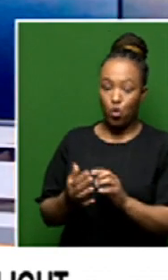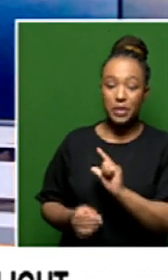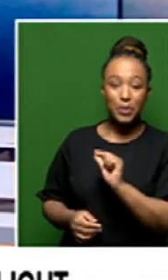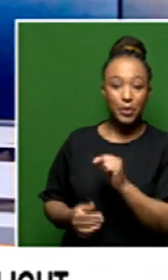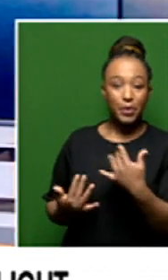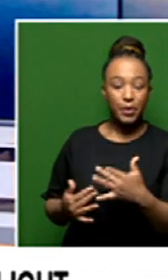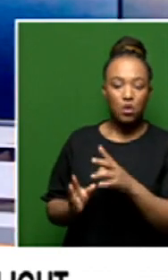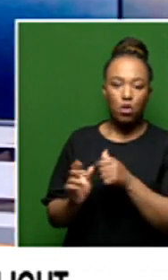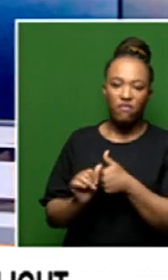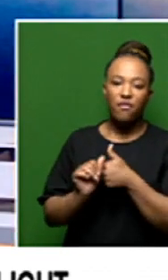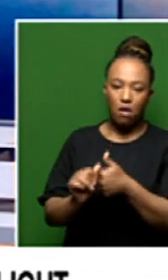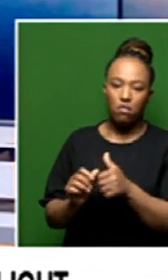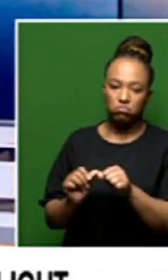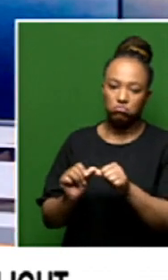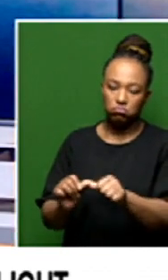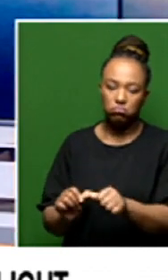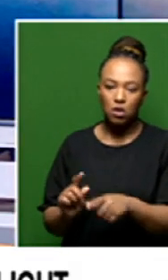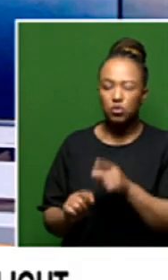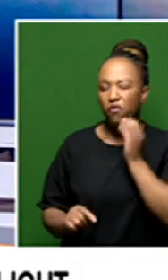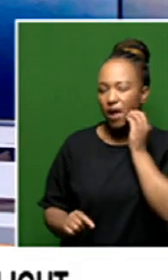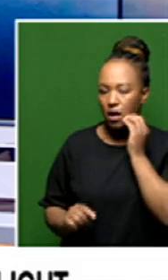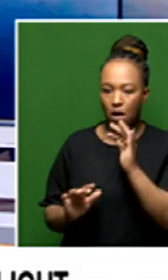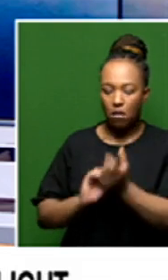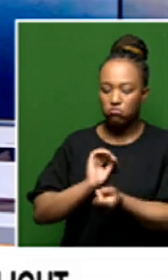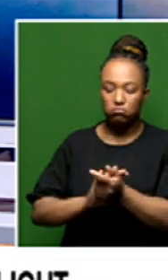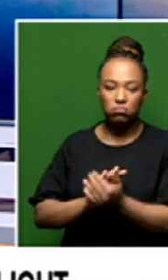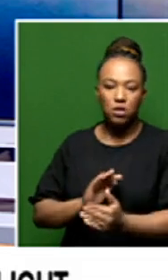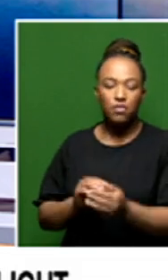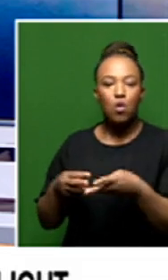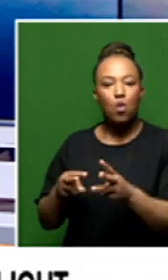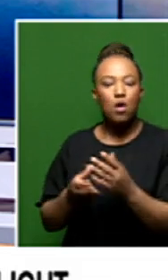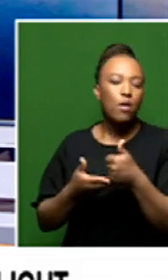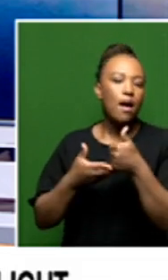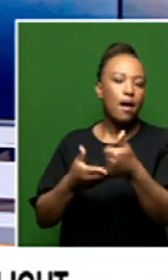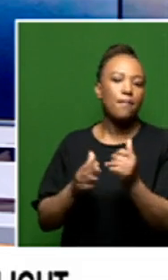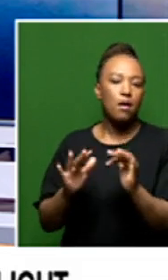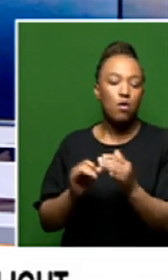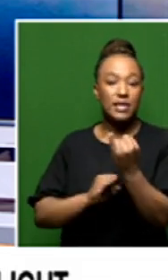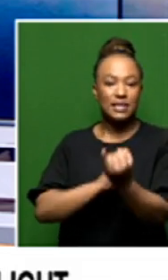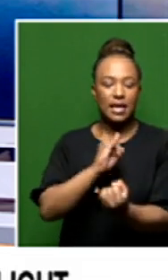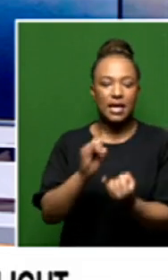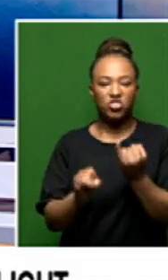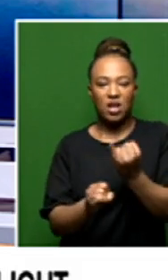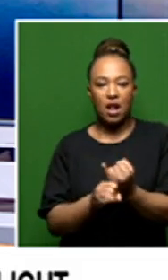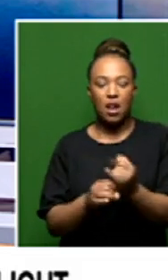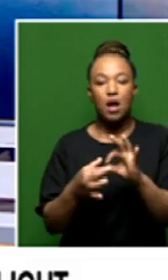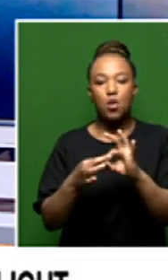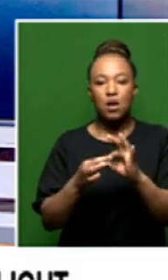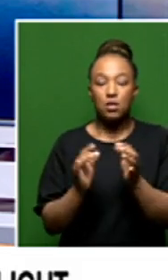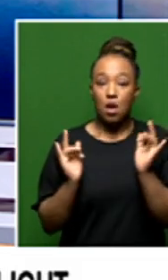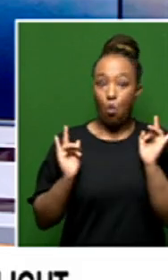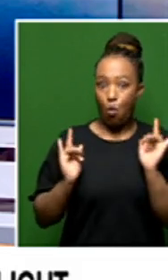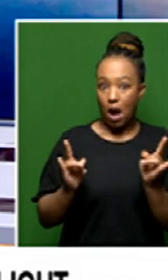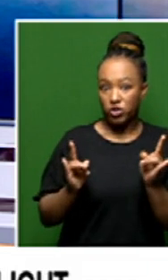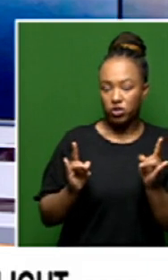following you and find out how this goes, and if there's any other way we can help you, because I do know that international relations do watch. They